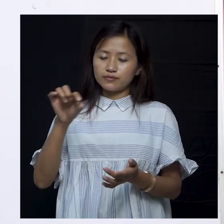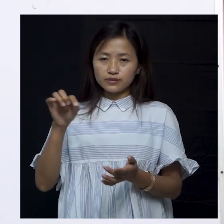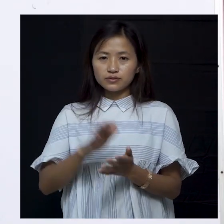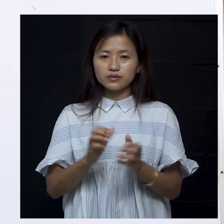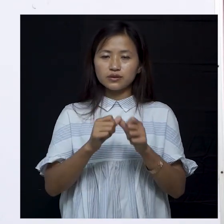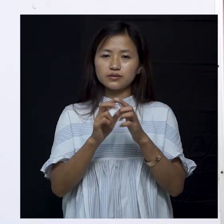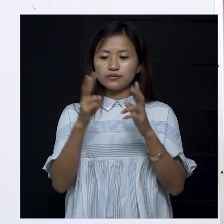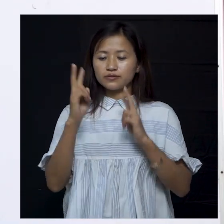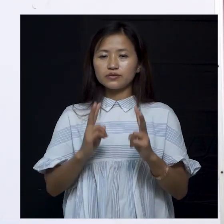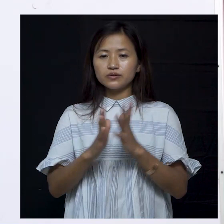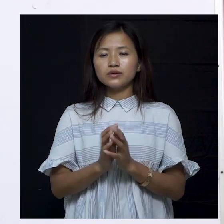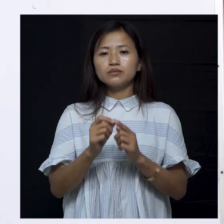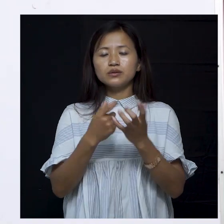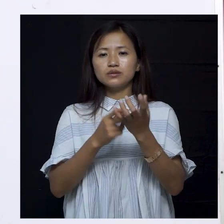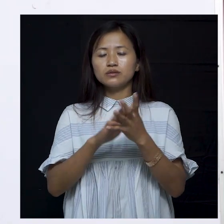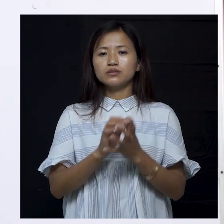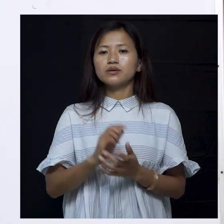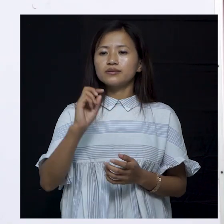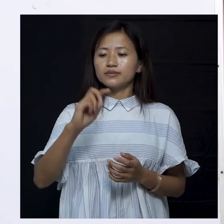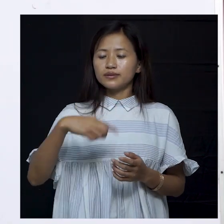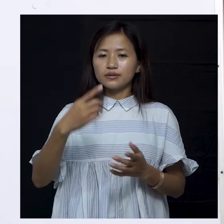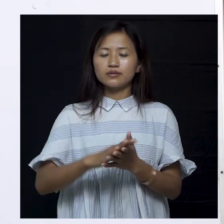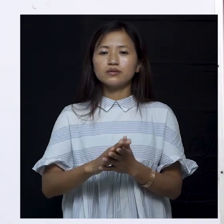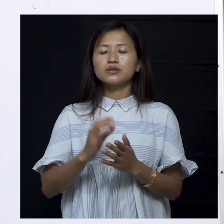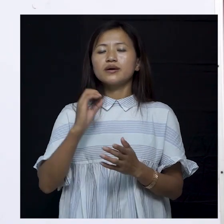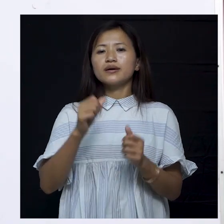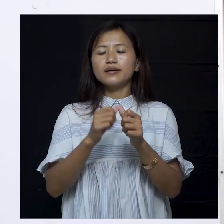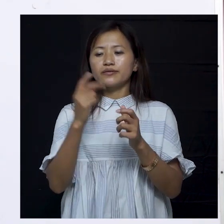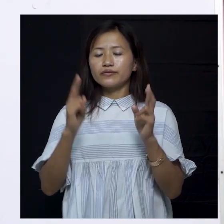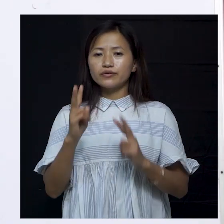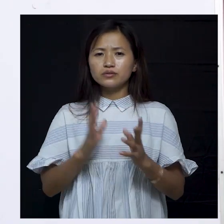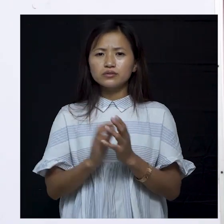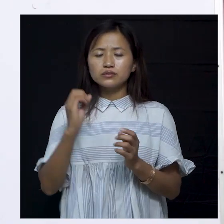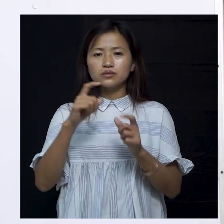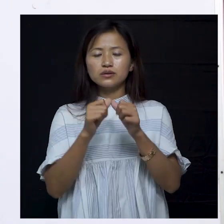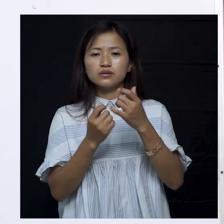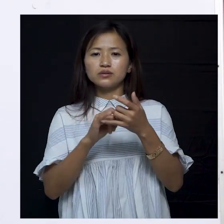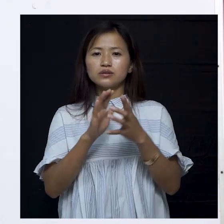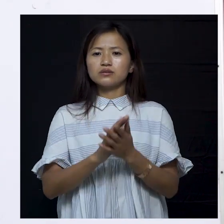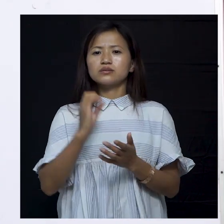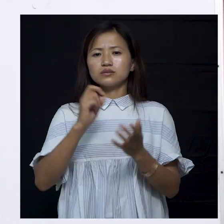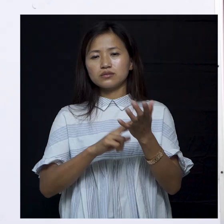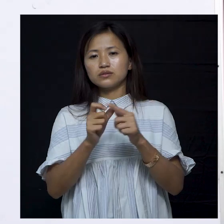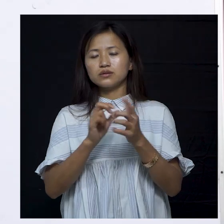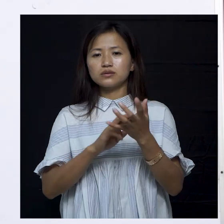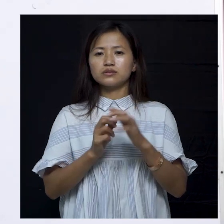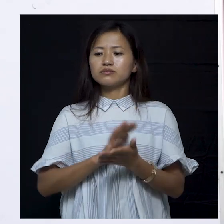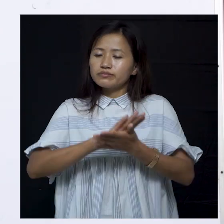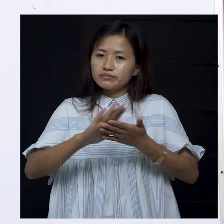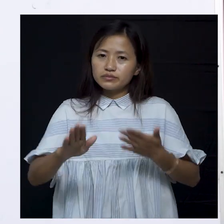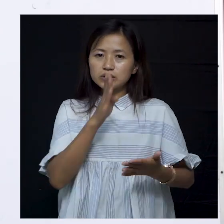adverb clause of purpose. And the next one is adverb clause of condition. It will give you a condition for something to be